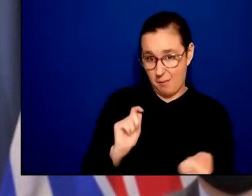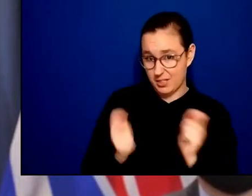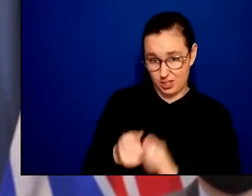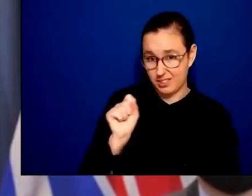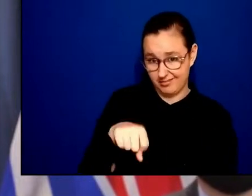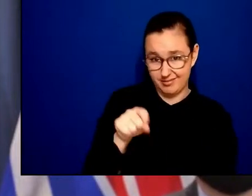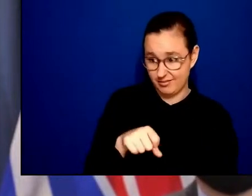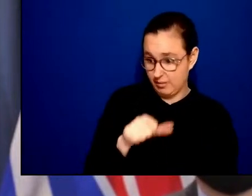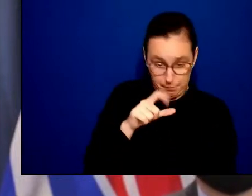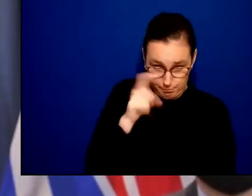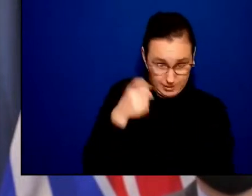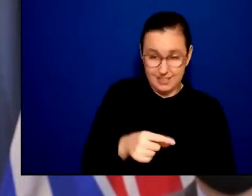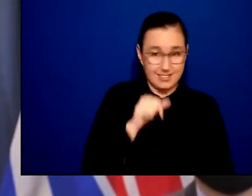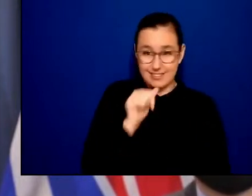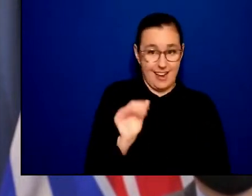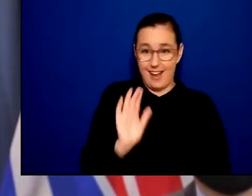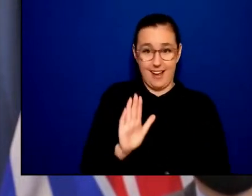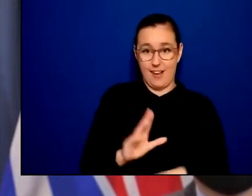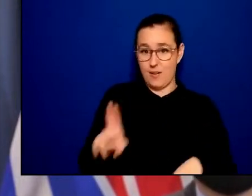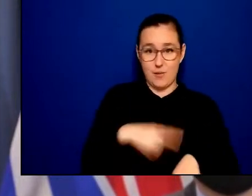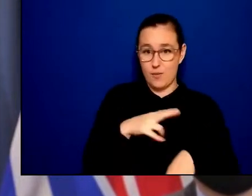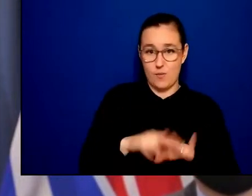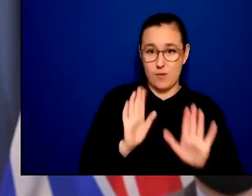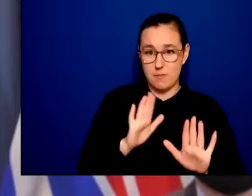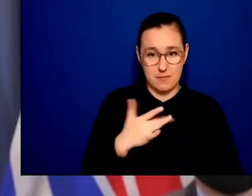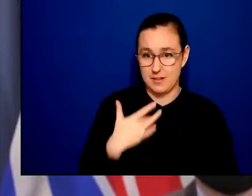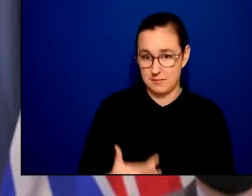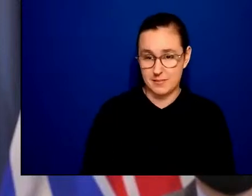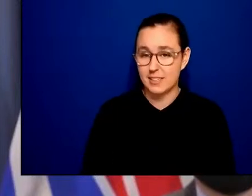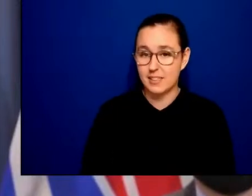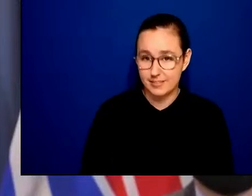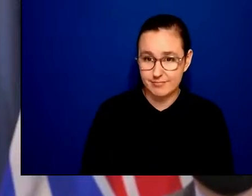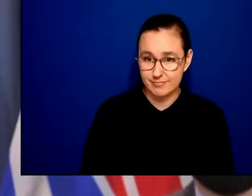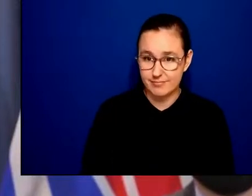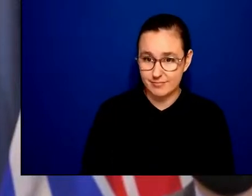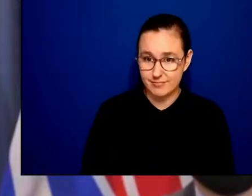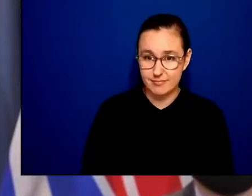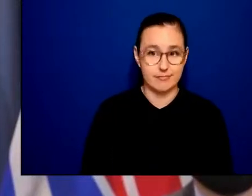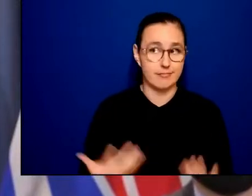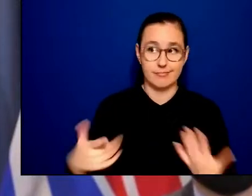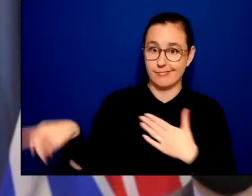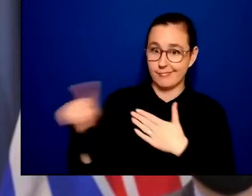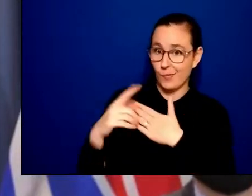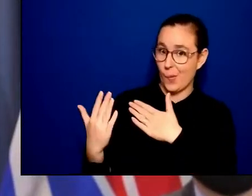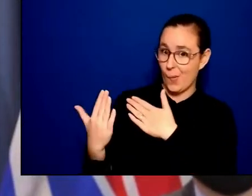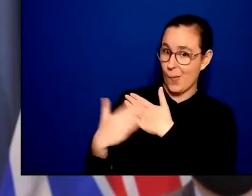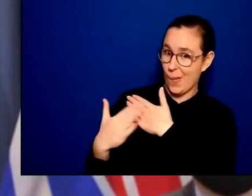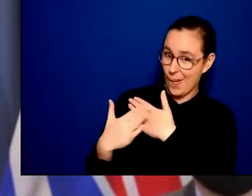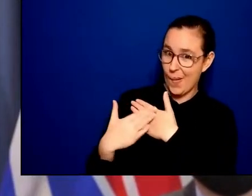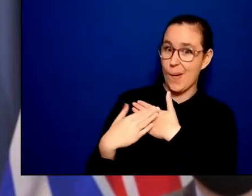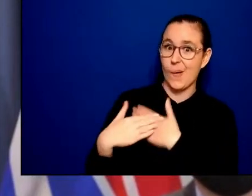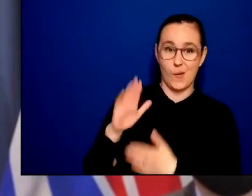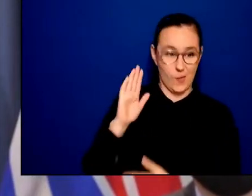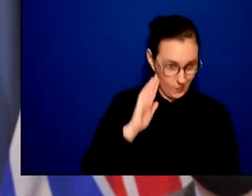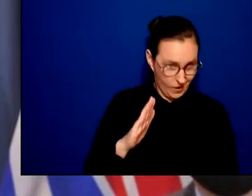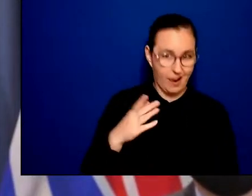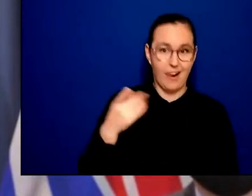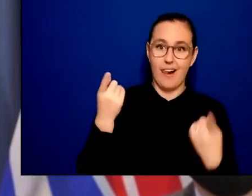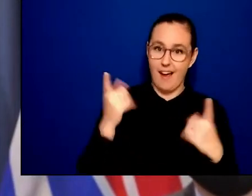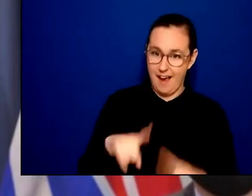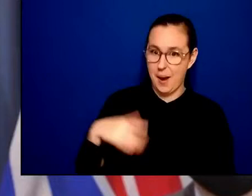nature. And as we are, have been warned and told to expect more of these as our climate